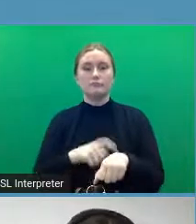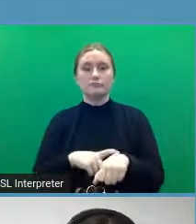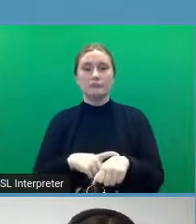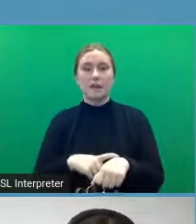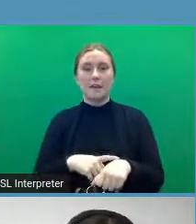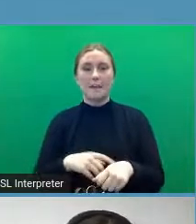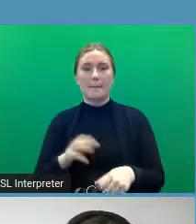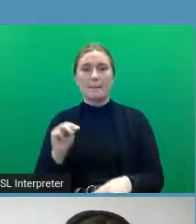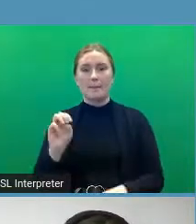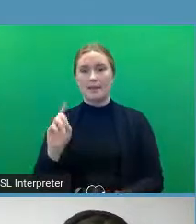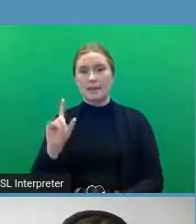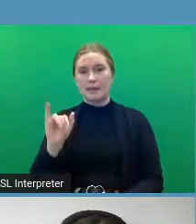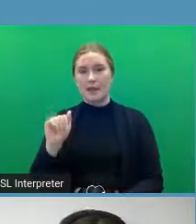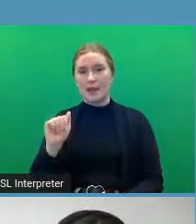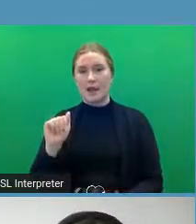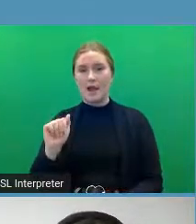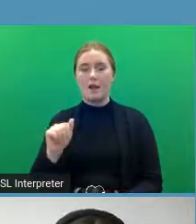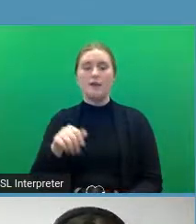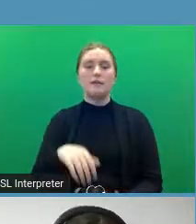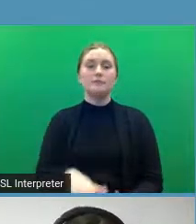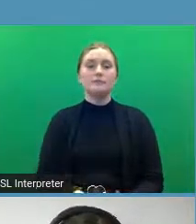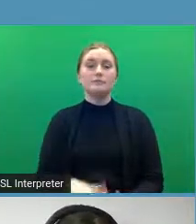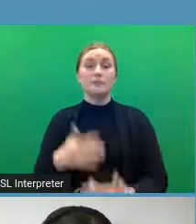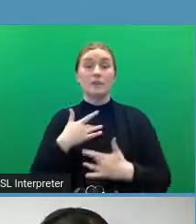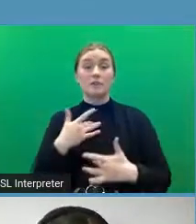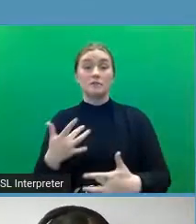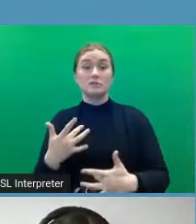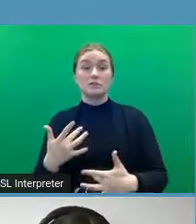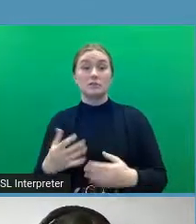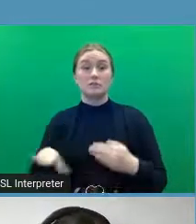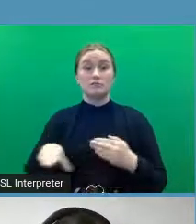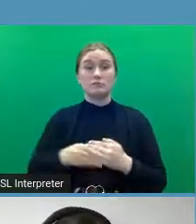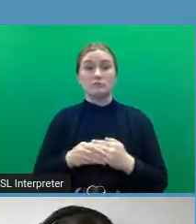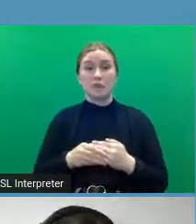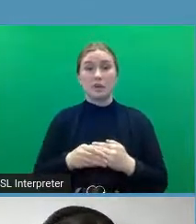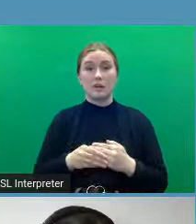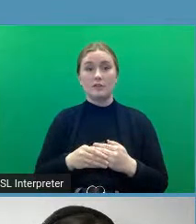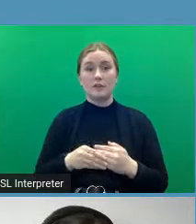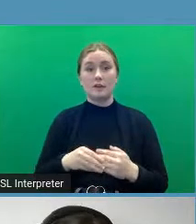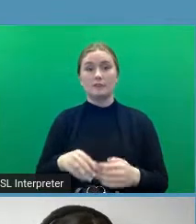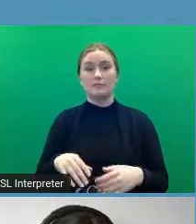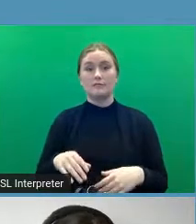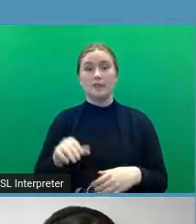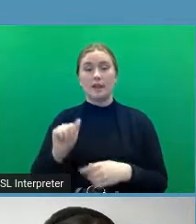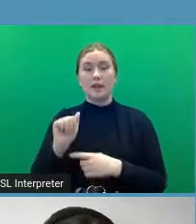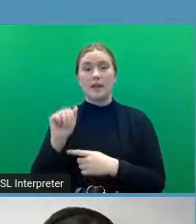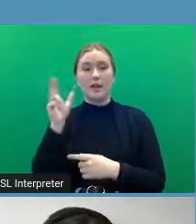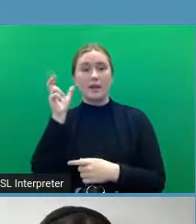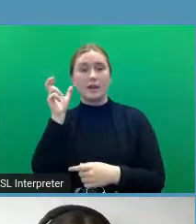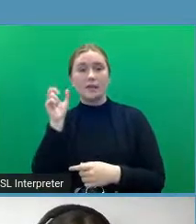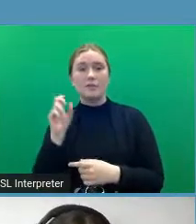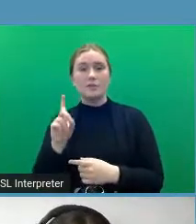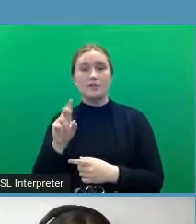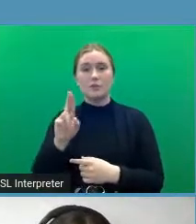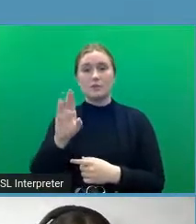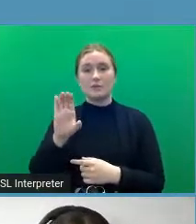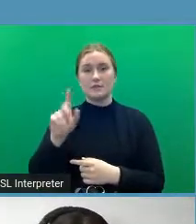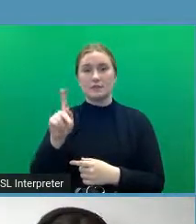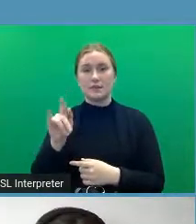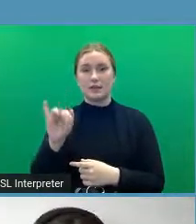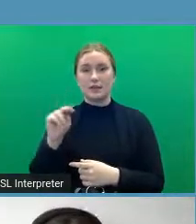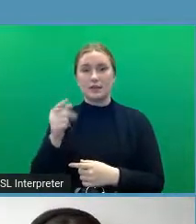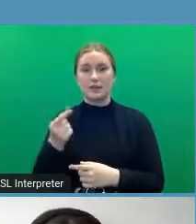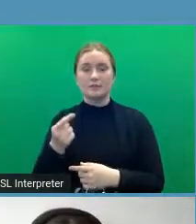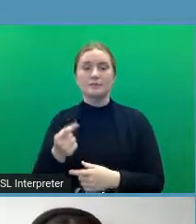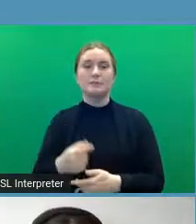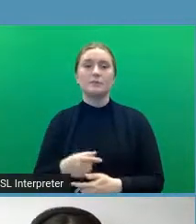the audio track, and it's typically added through a technique called audio ducking. Audio ducking is a process of